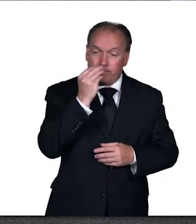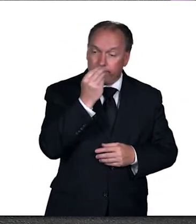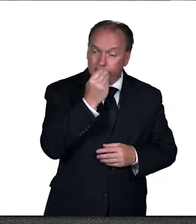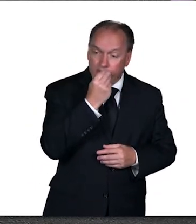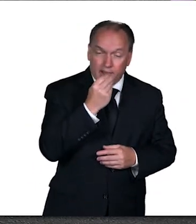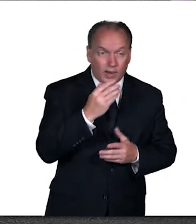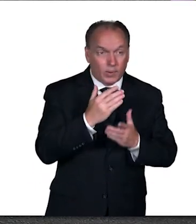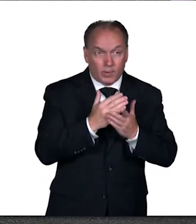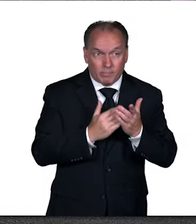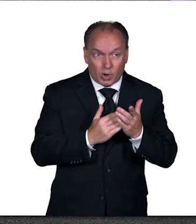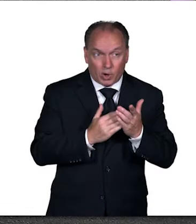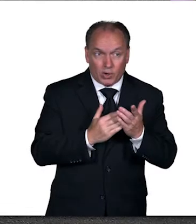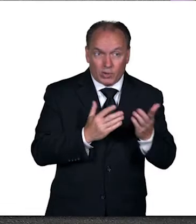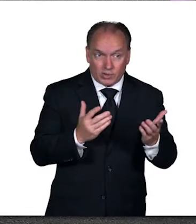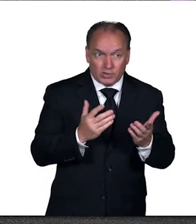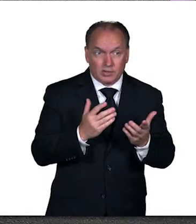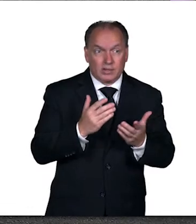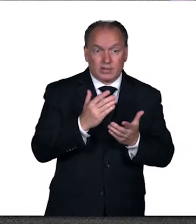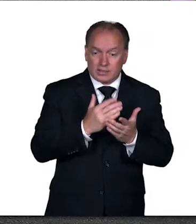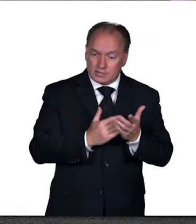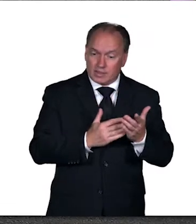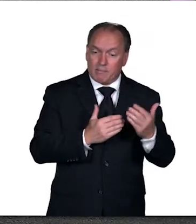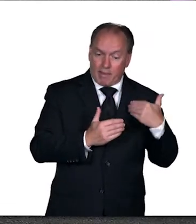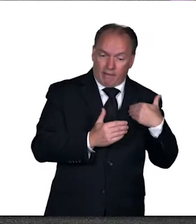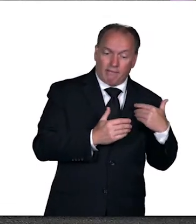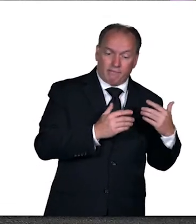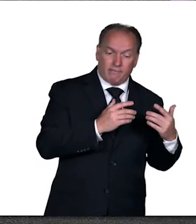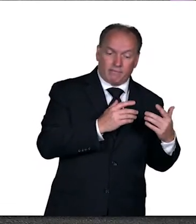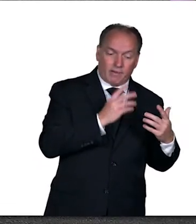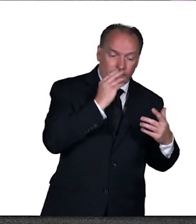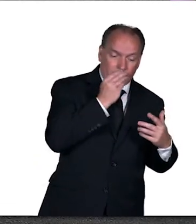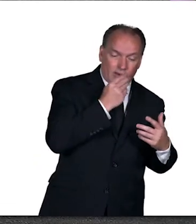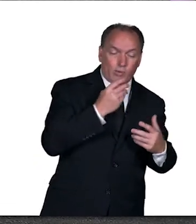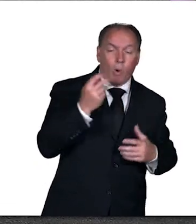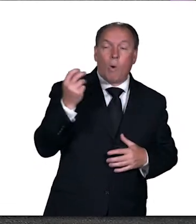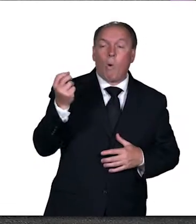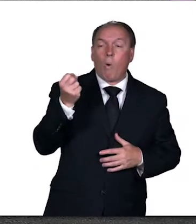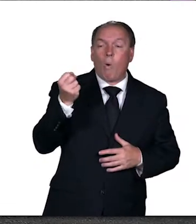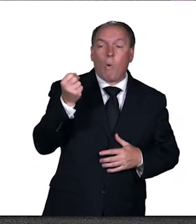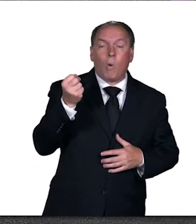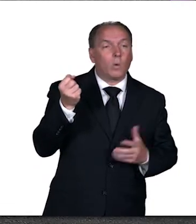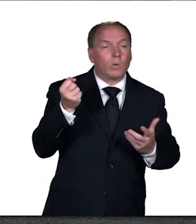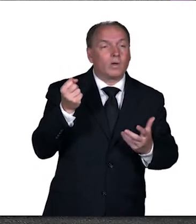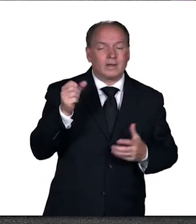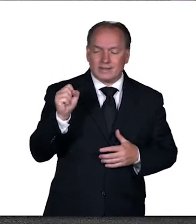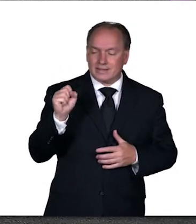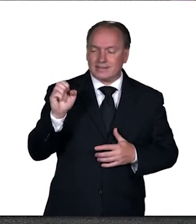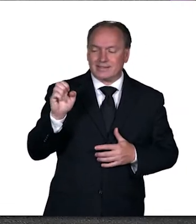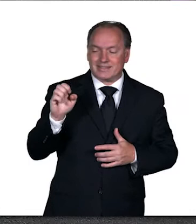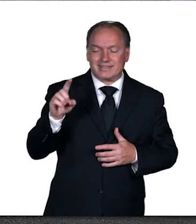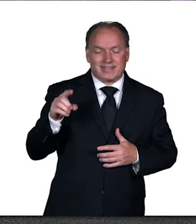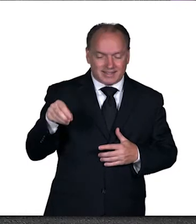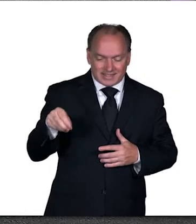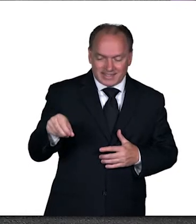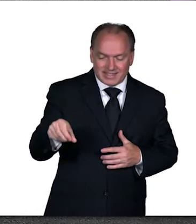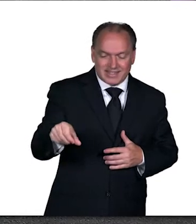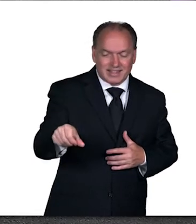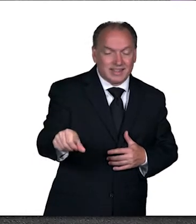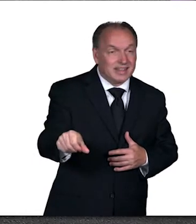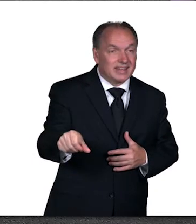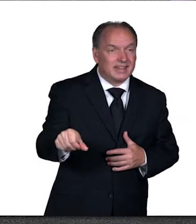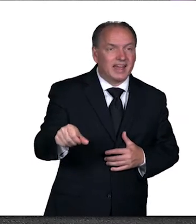part of flowers, and some plants have flowers, actually holds the seeds and brings